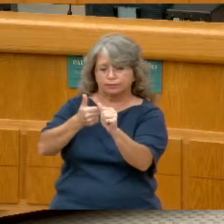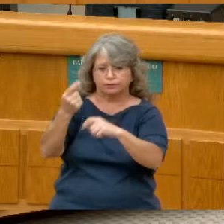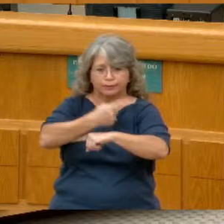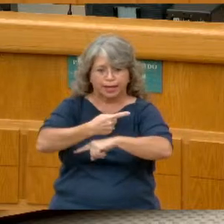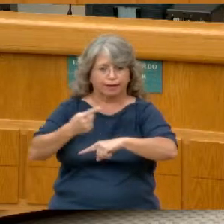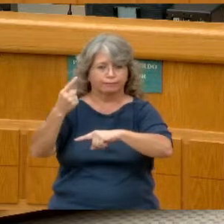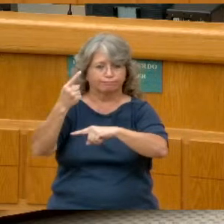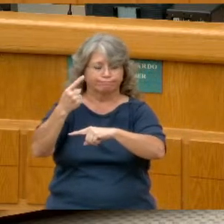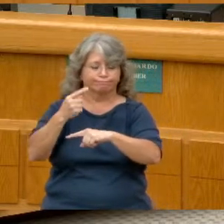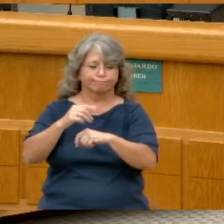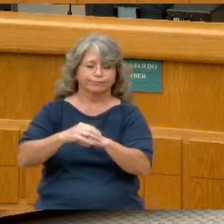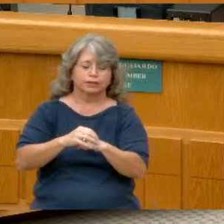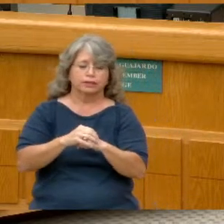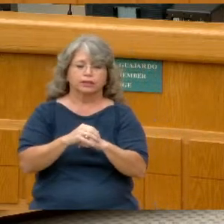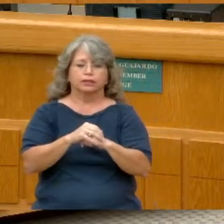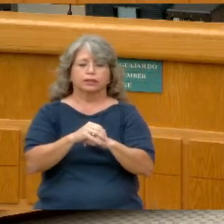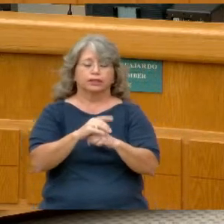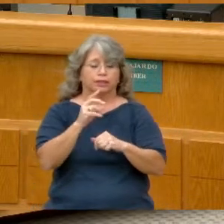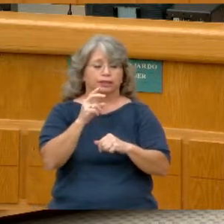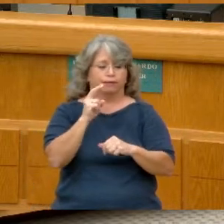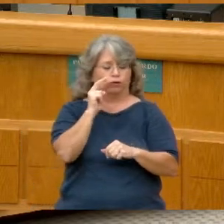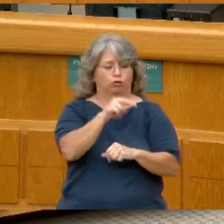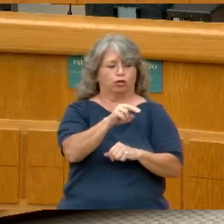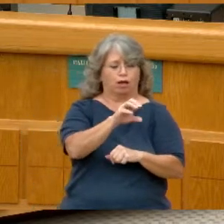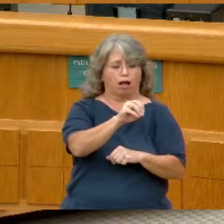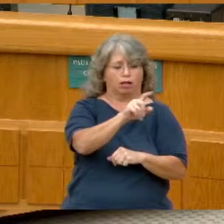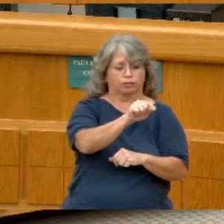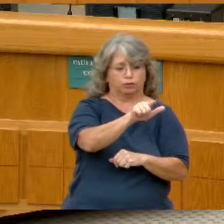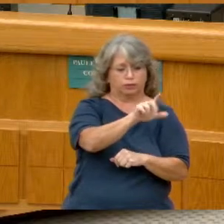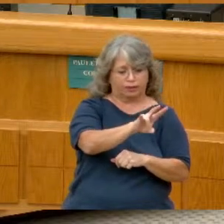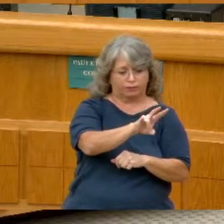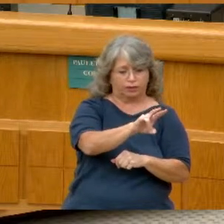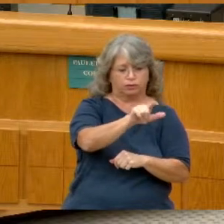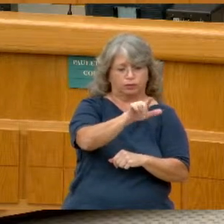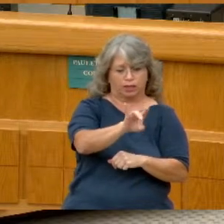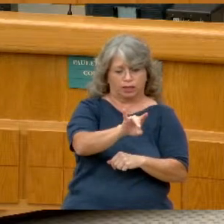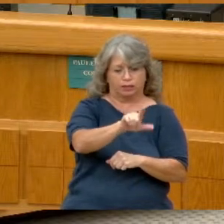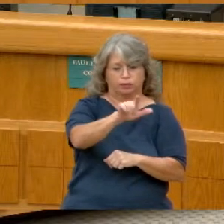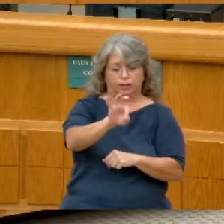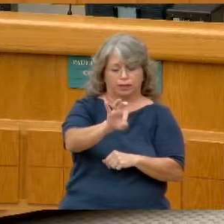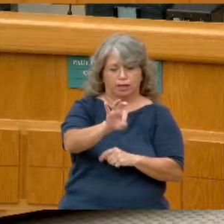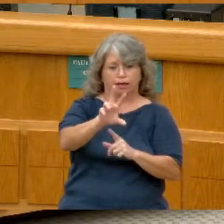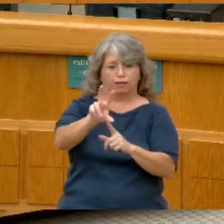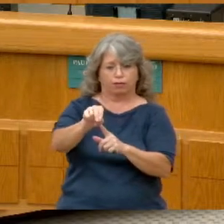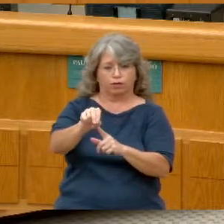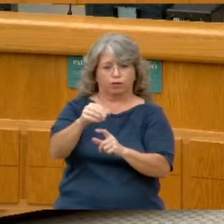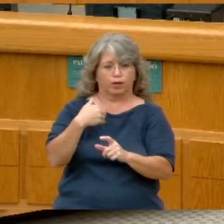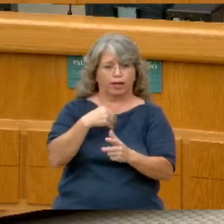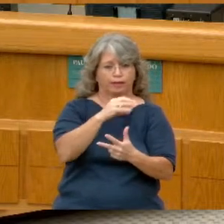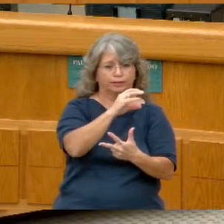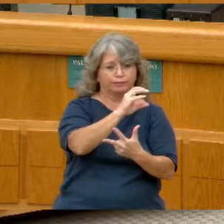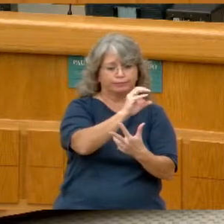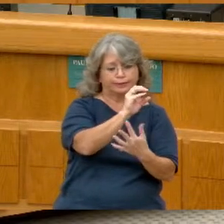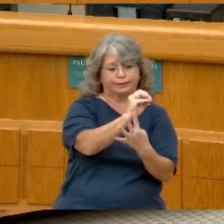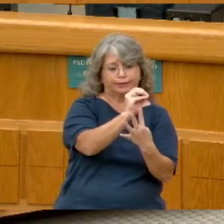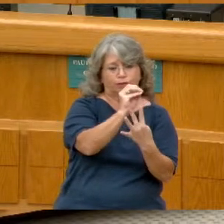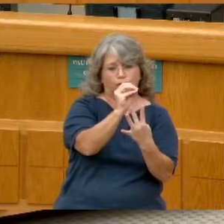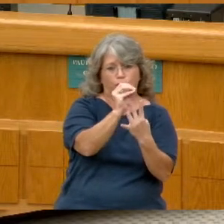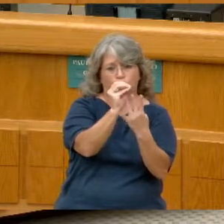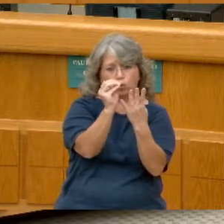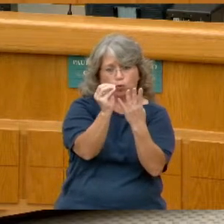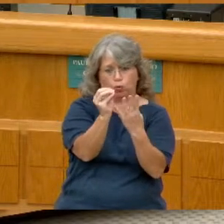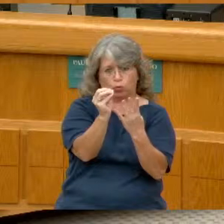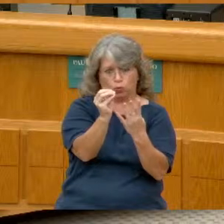If you look at October the 27th, 28th, 29th, and 30th, we had 0 deaths for those 4